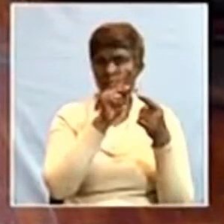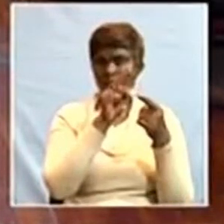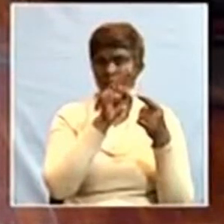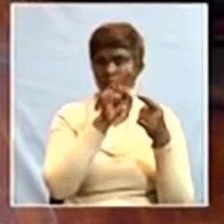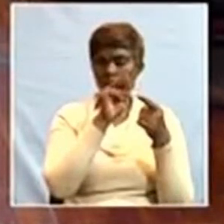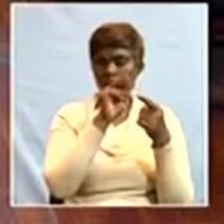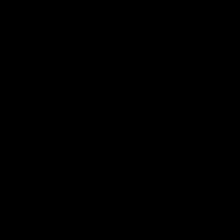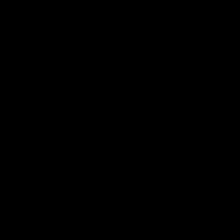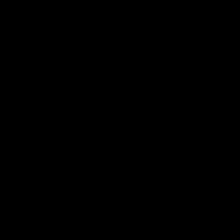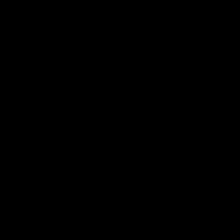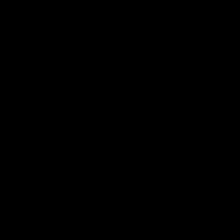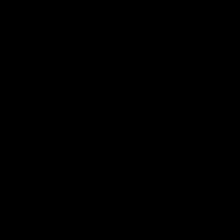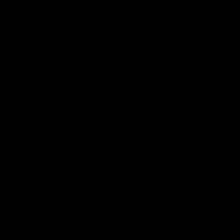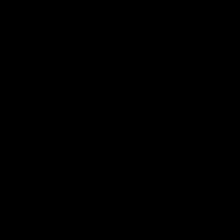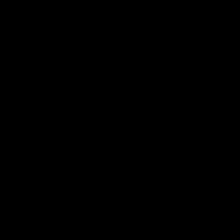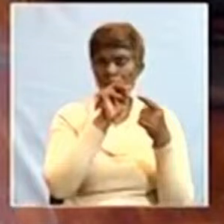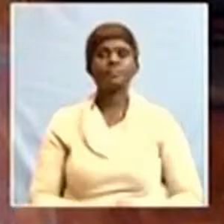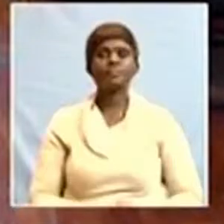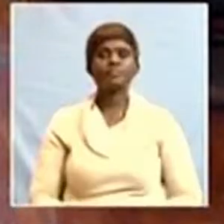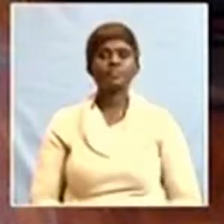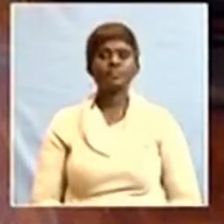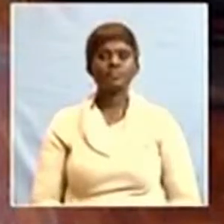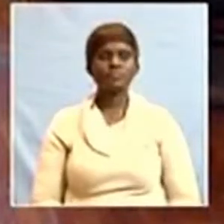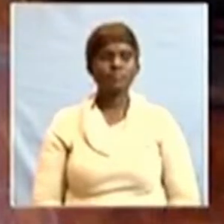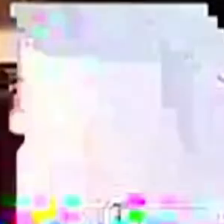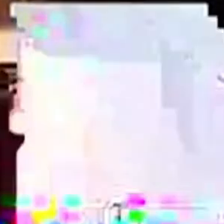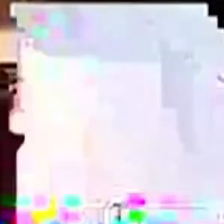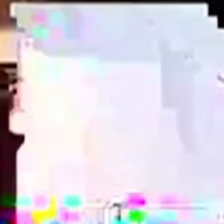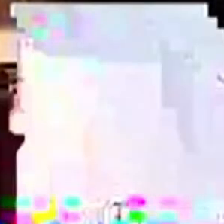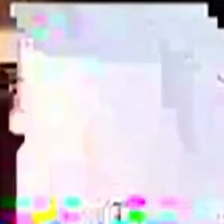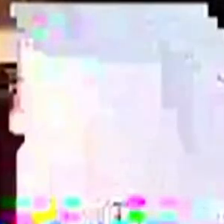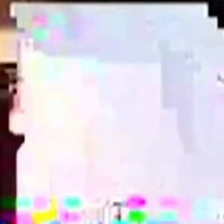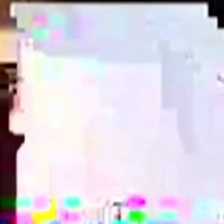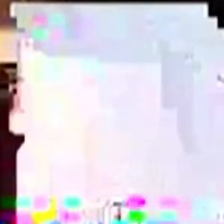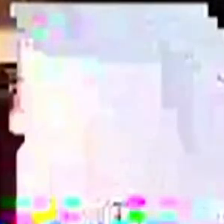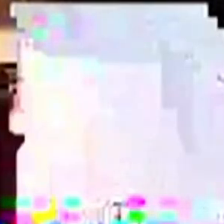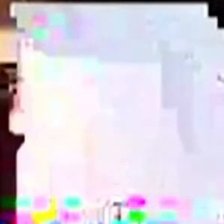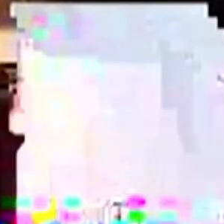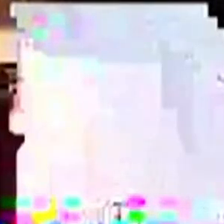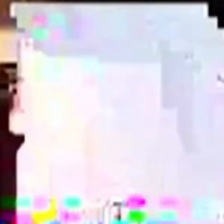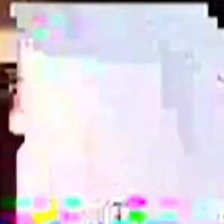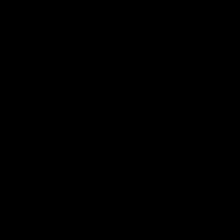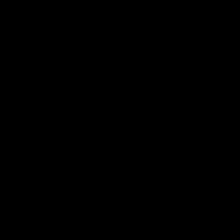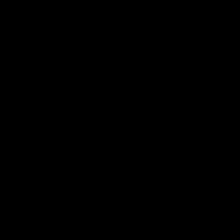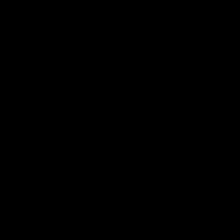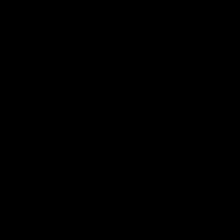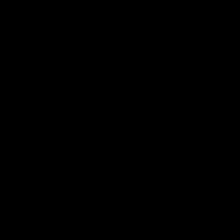Lungu. Thank you very much, Chair. The second